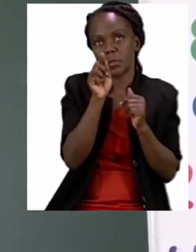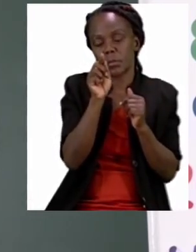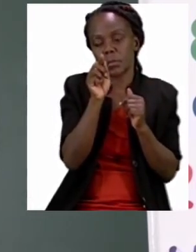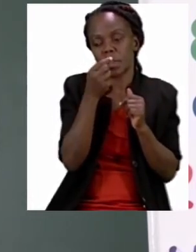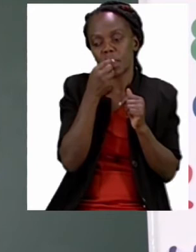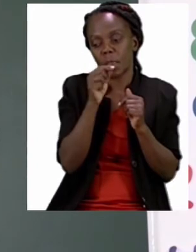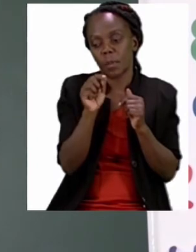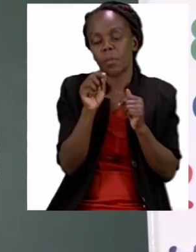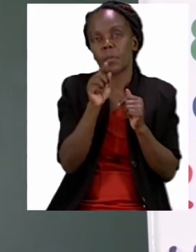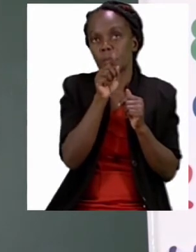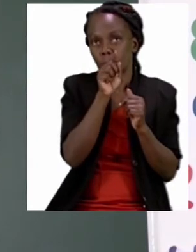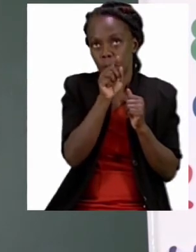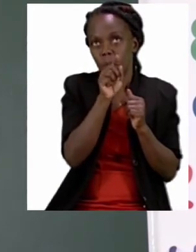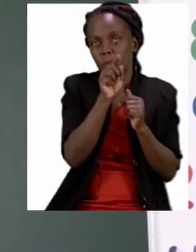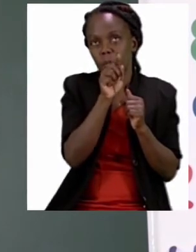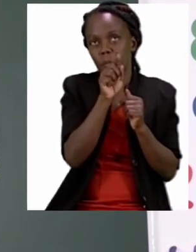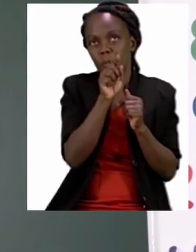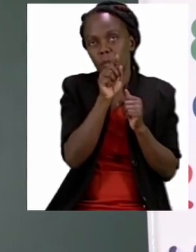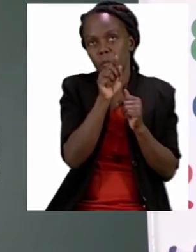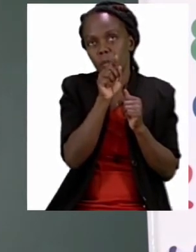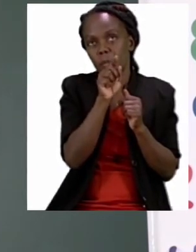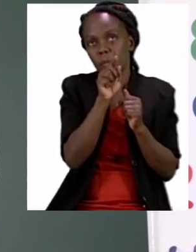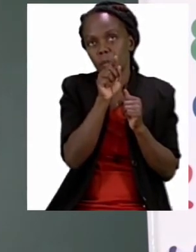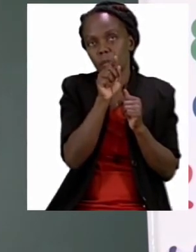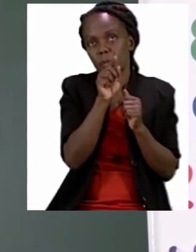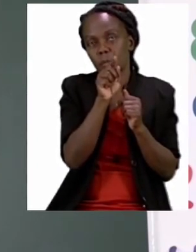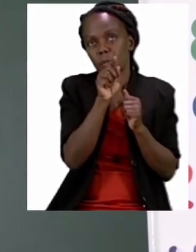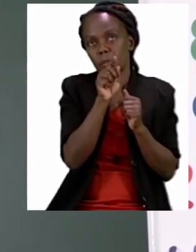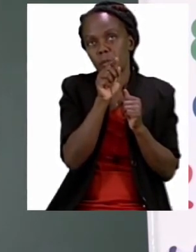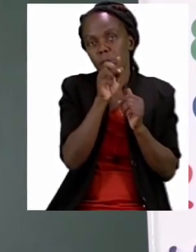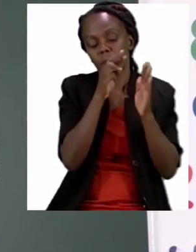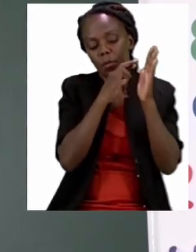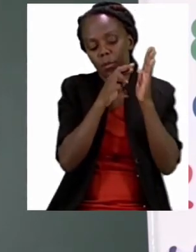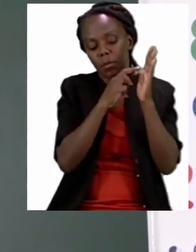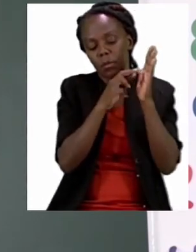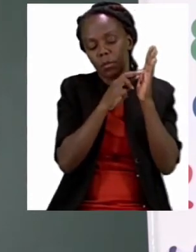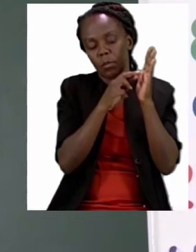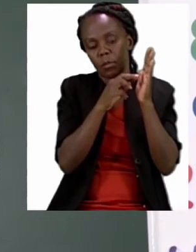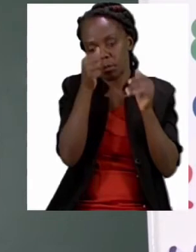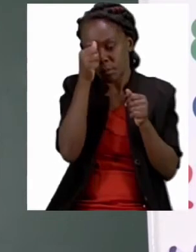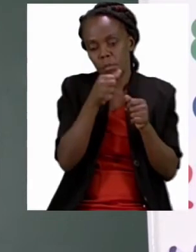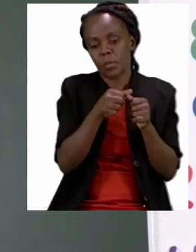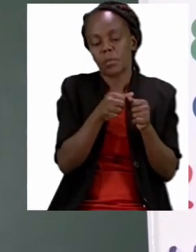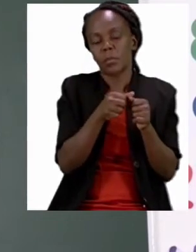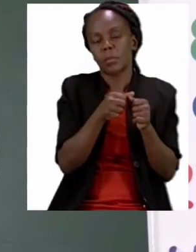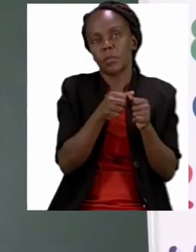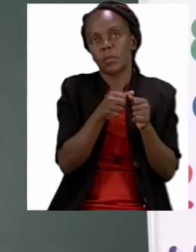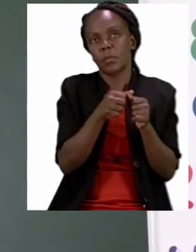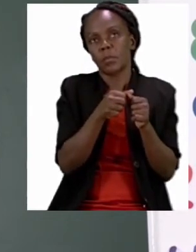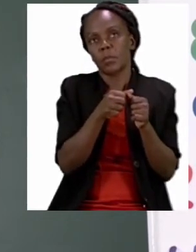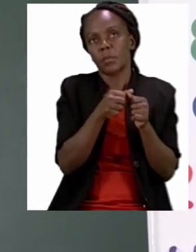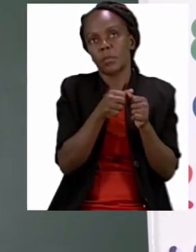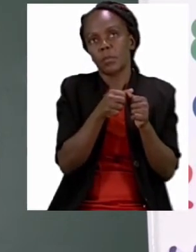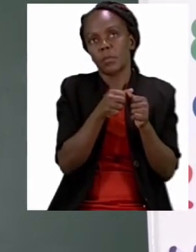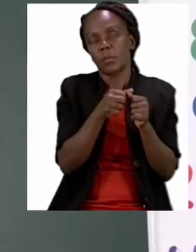by the corner, and there are two rules you need to remember when tracing. The first one is that you must